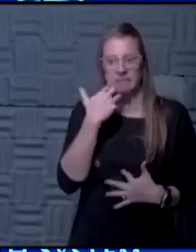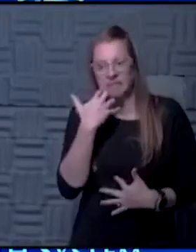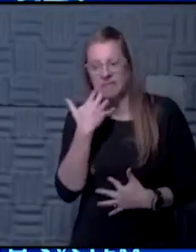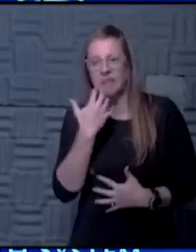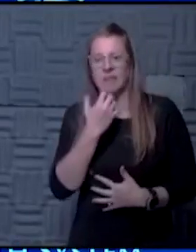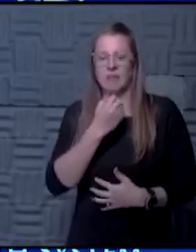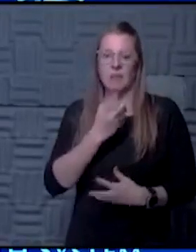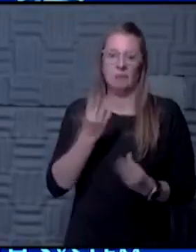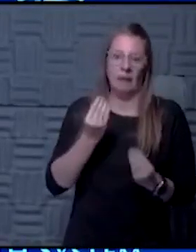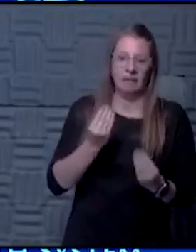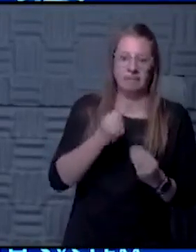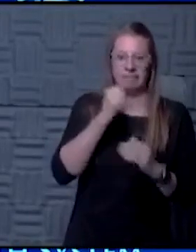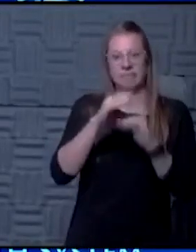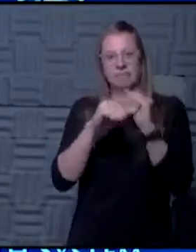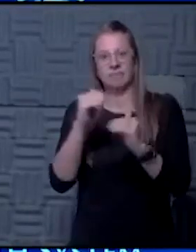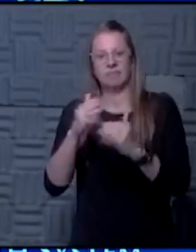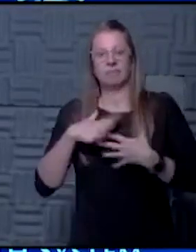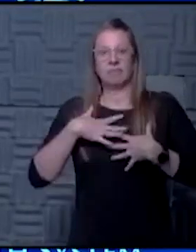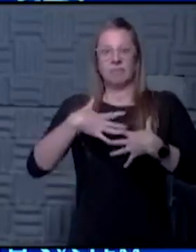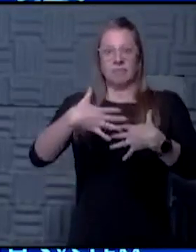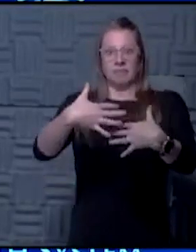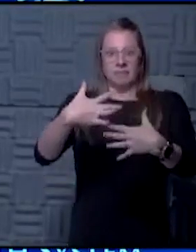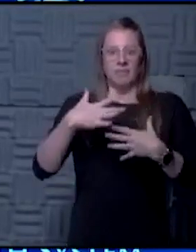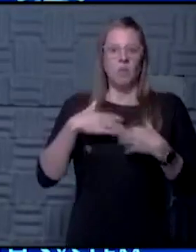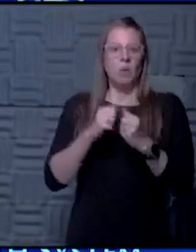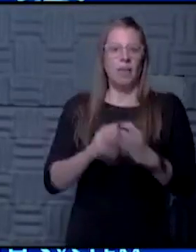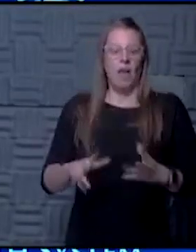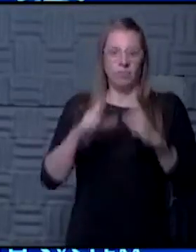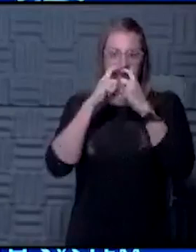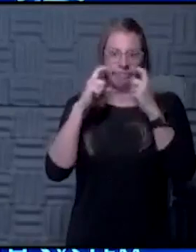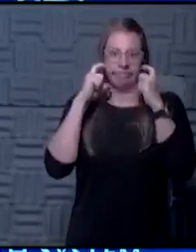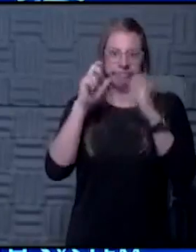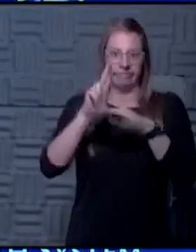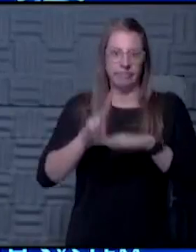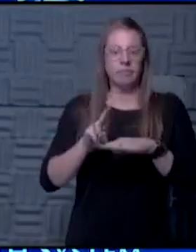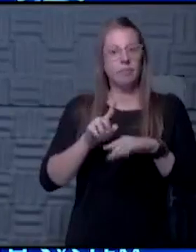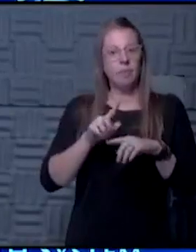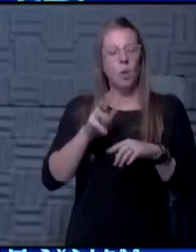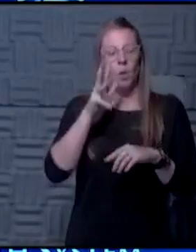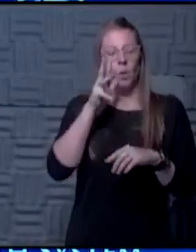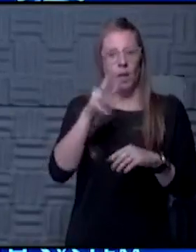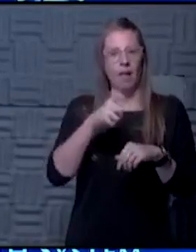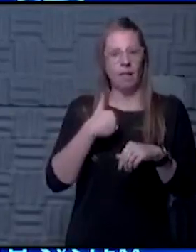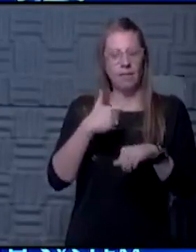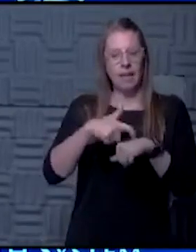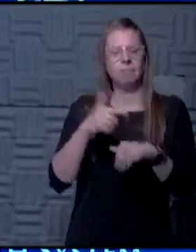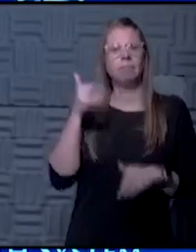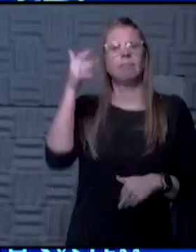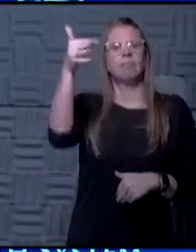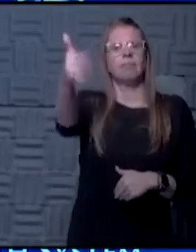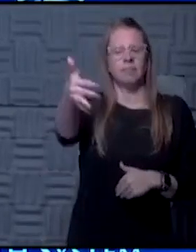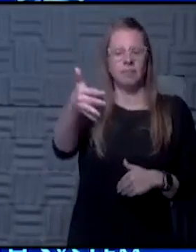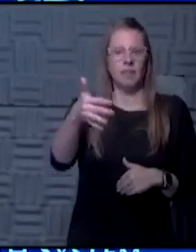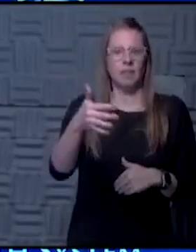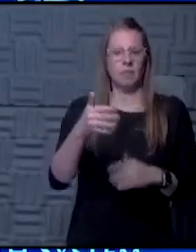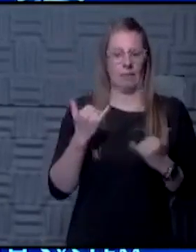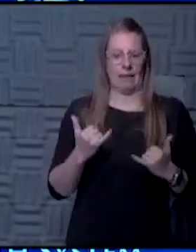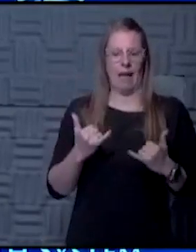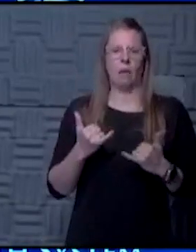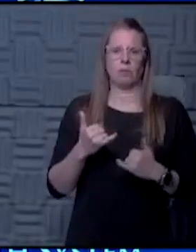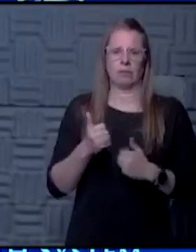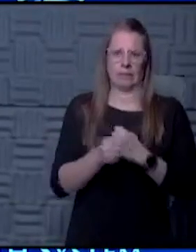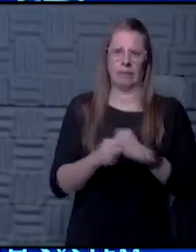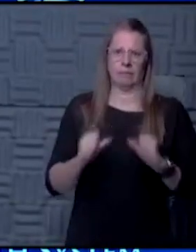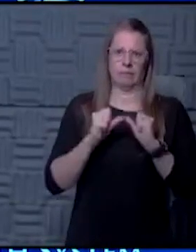it's uncomfortable, you just wish you could take a deep breath without it. But there will be time for that soon enough, and in the meantime we're going to keep each other safe.